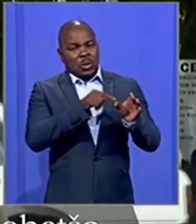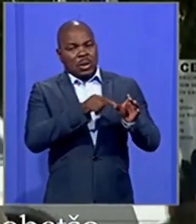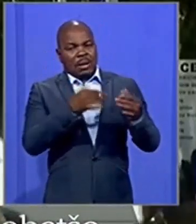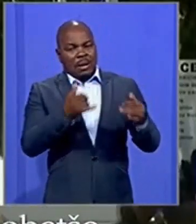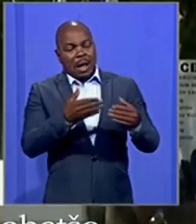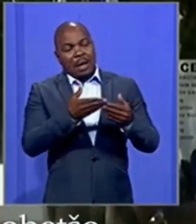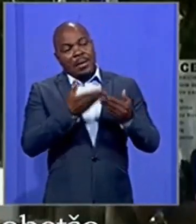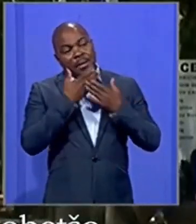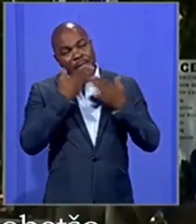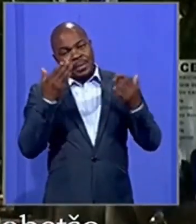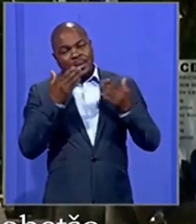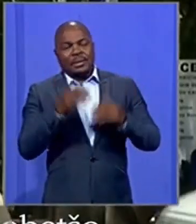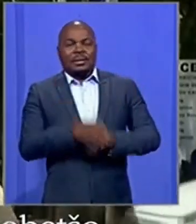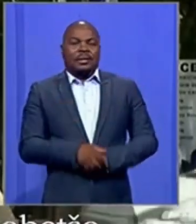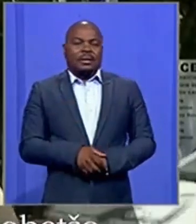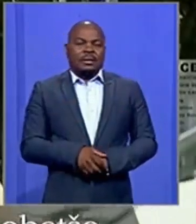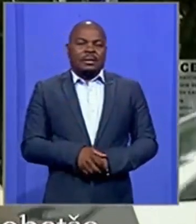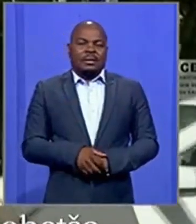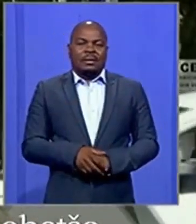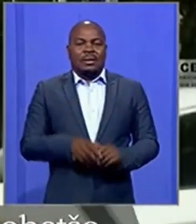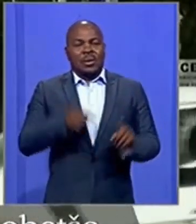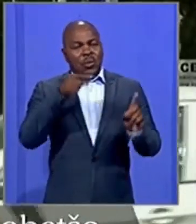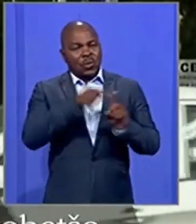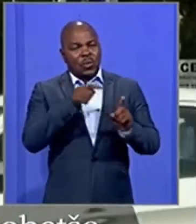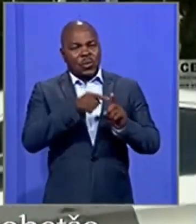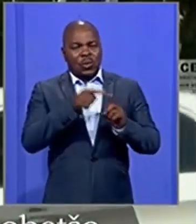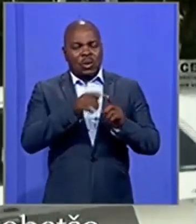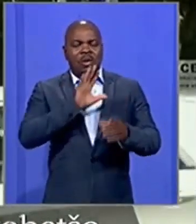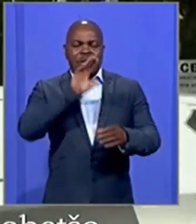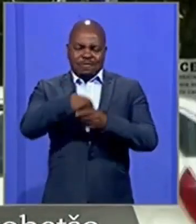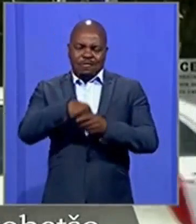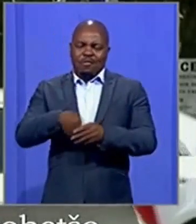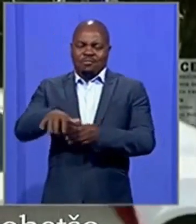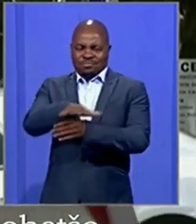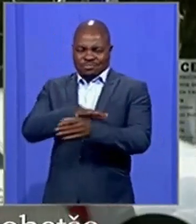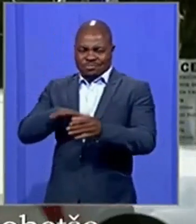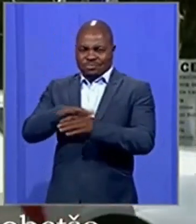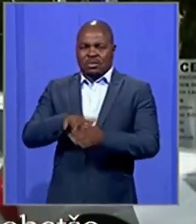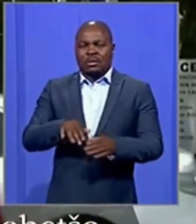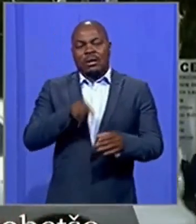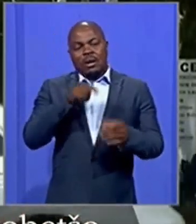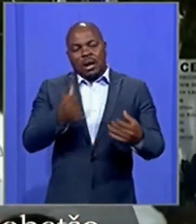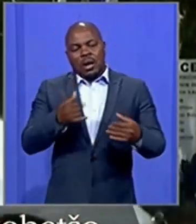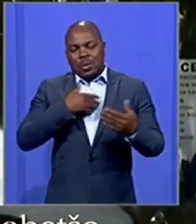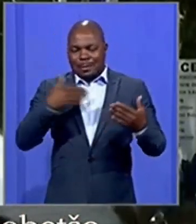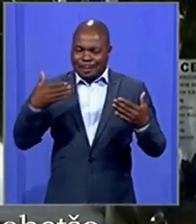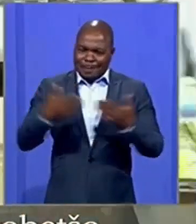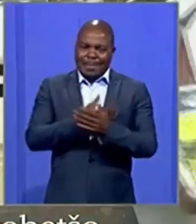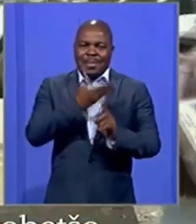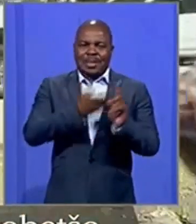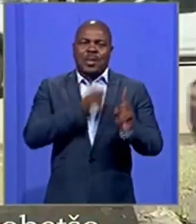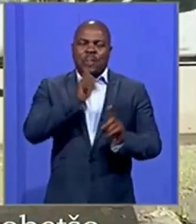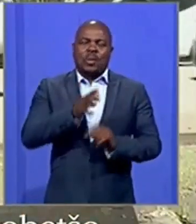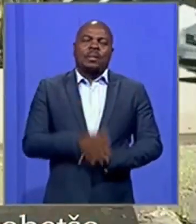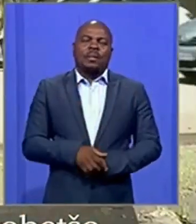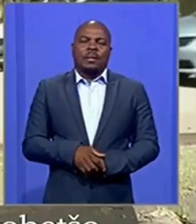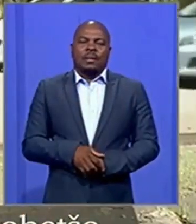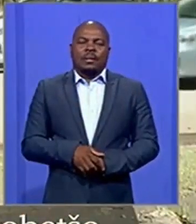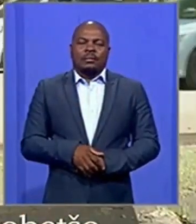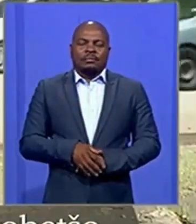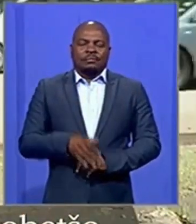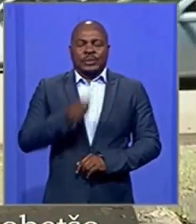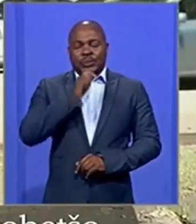yonge kore gona le ka mokhona tshameka part ya hae ka teng so part ya tlo tlhokala thata go tlisa